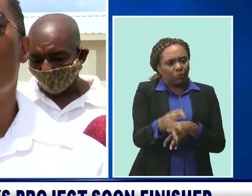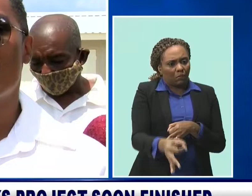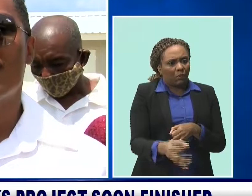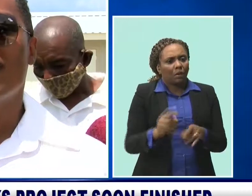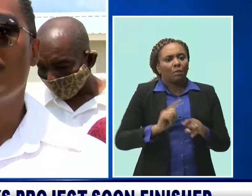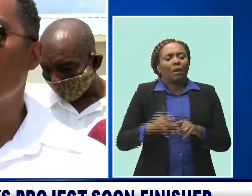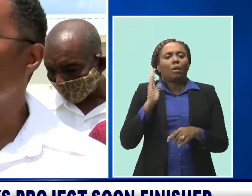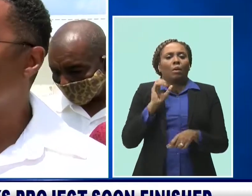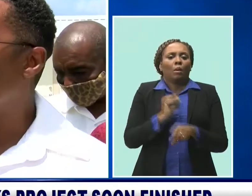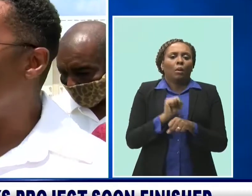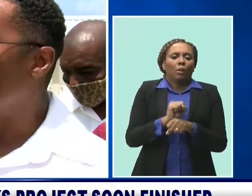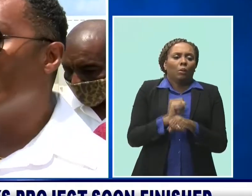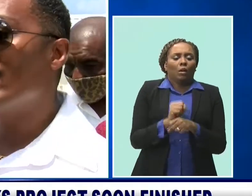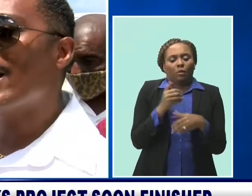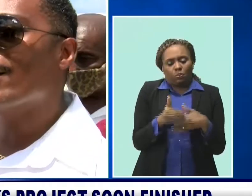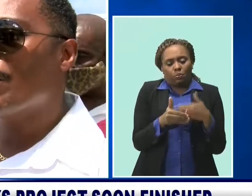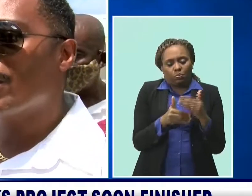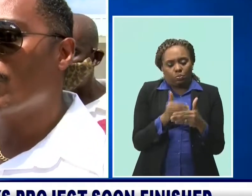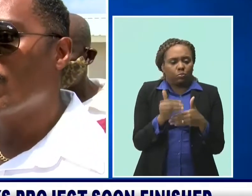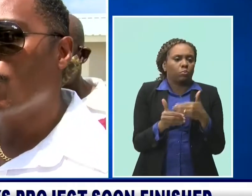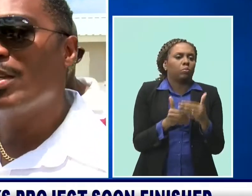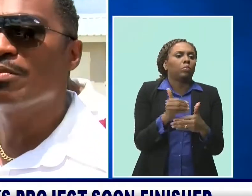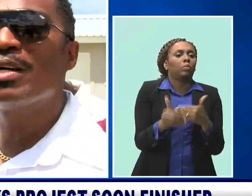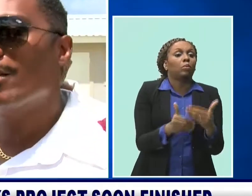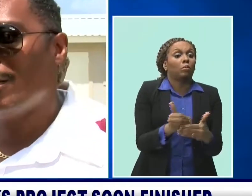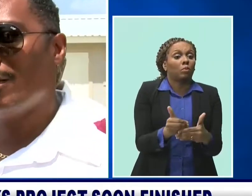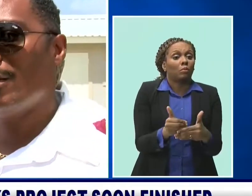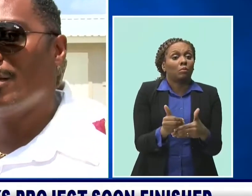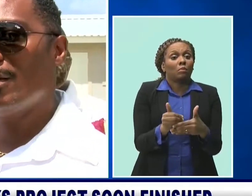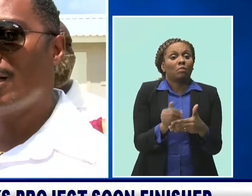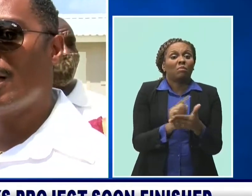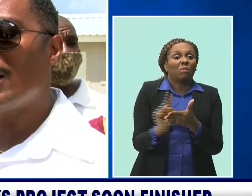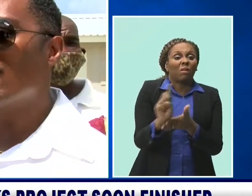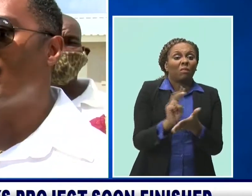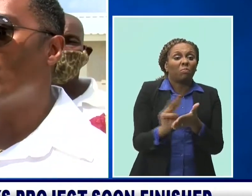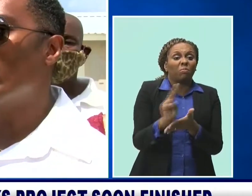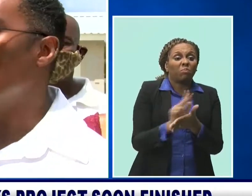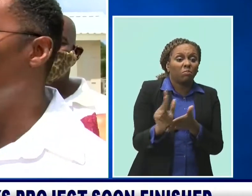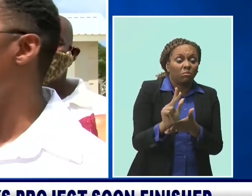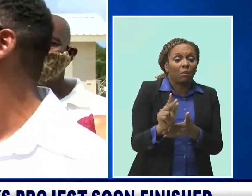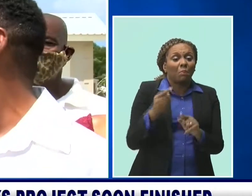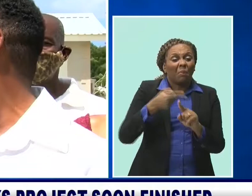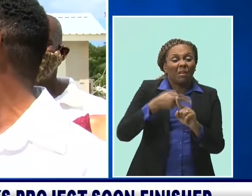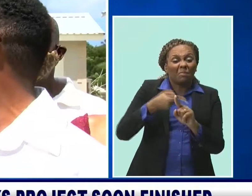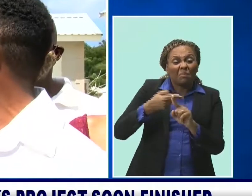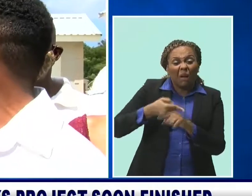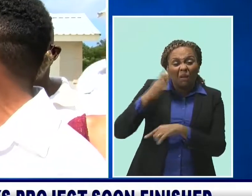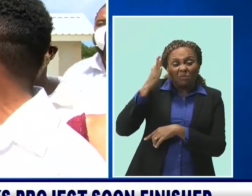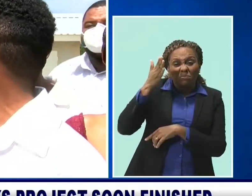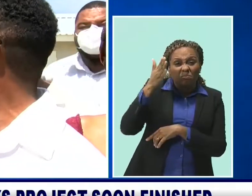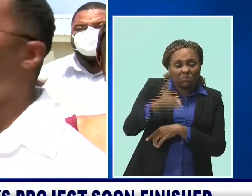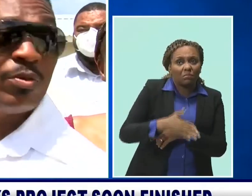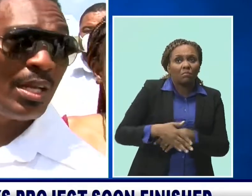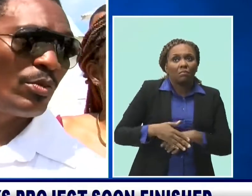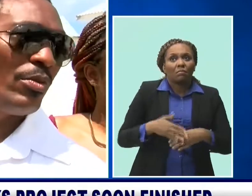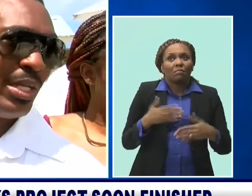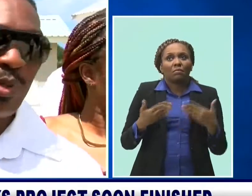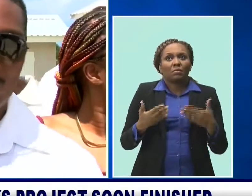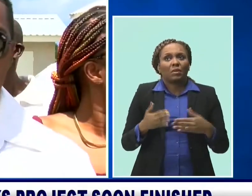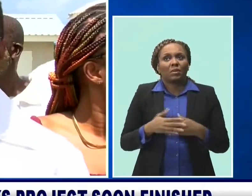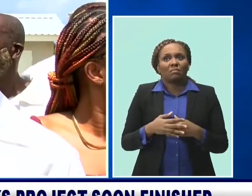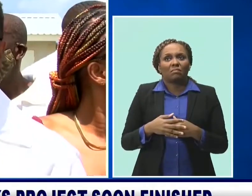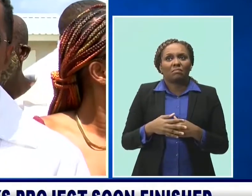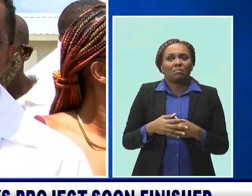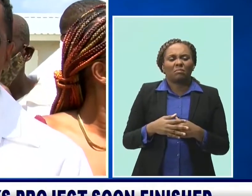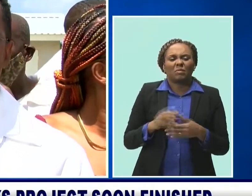with the pace to ensure that in the next couple of weeks, months, I suspect within the next